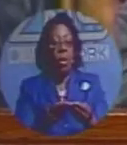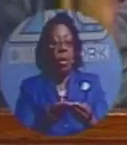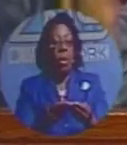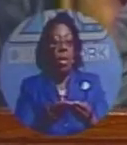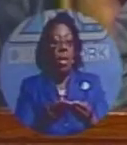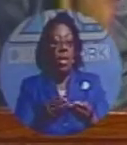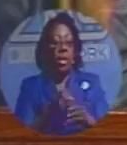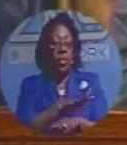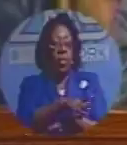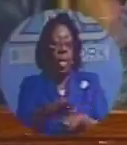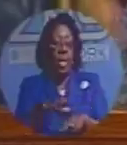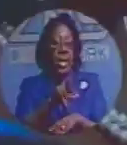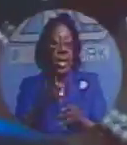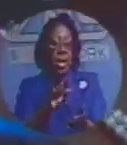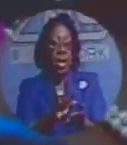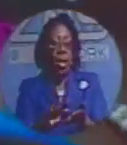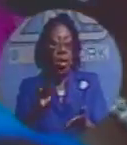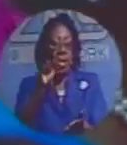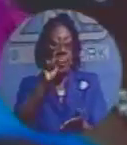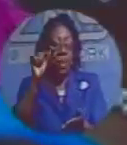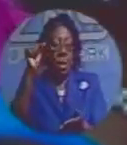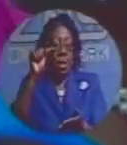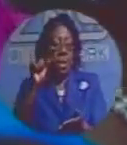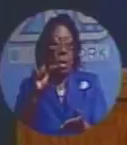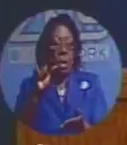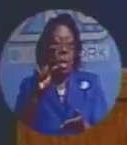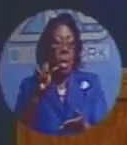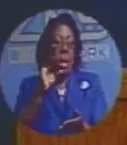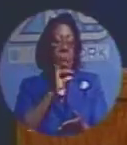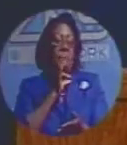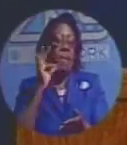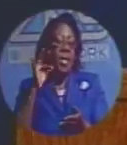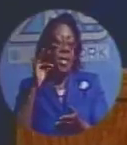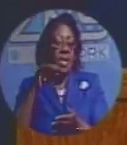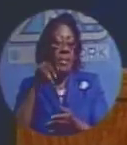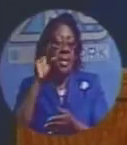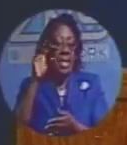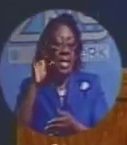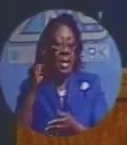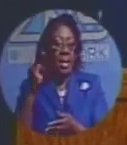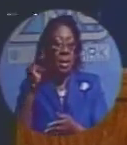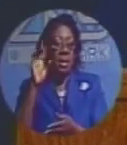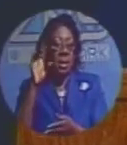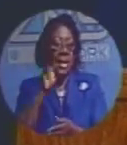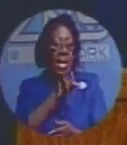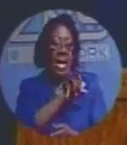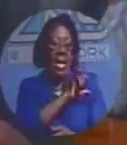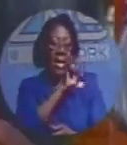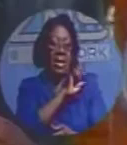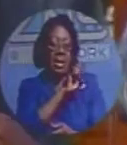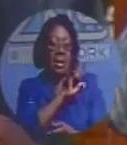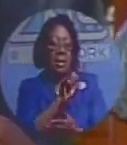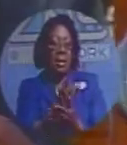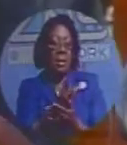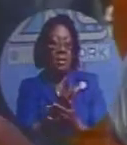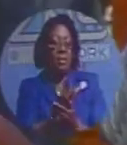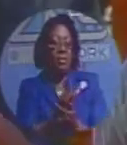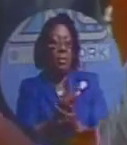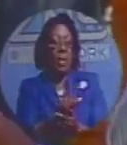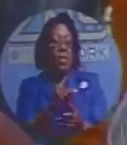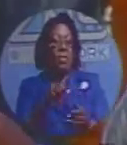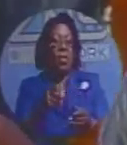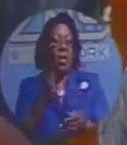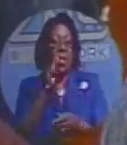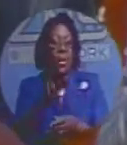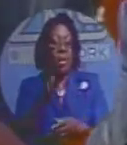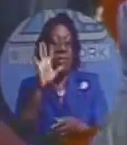25th pastoral anniversary of Bishop Neil C. Ellis, pastor of Montaborough Gospel Baptist Church. Among those paying tribute to Bishop Ellis